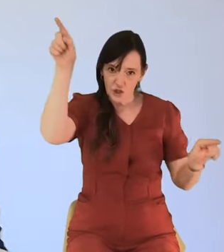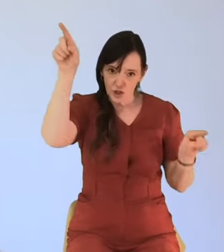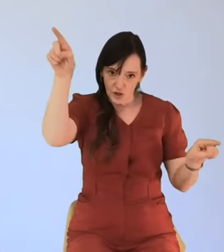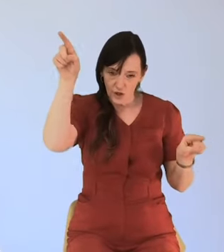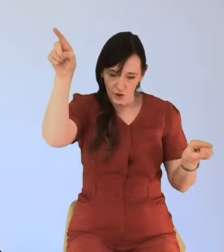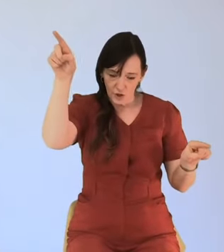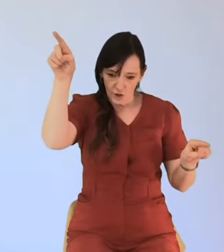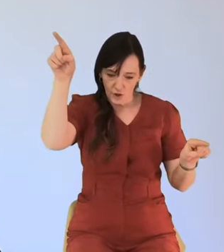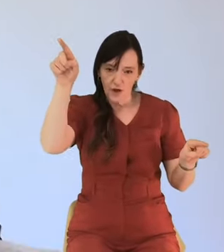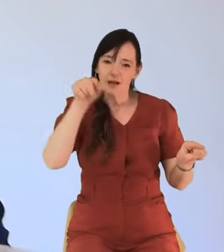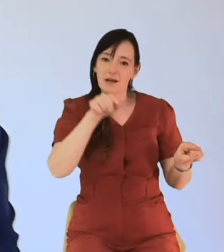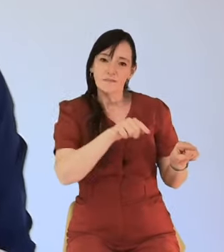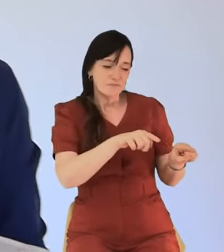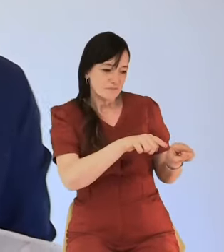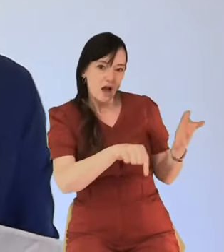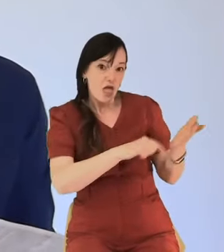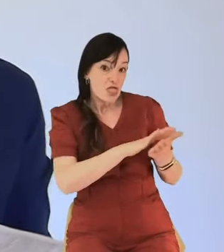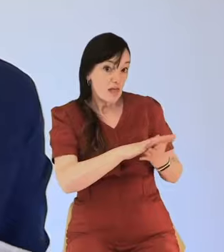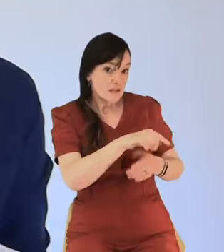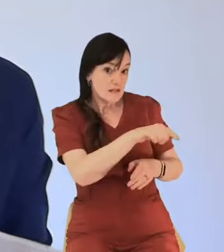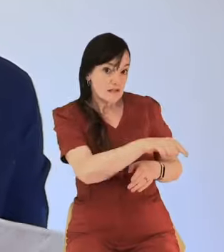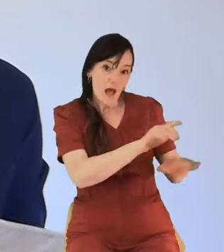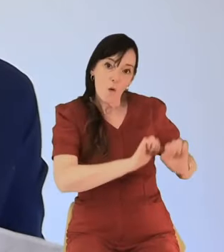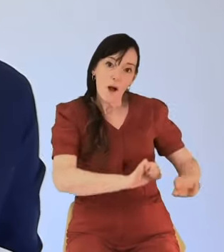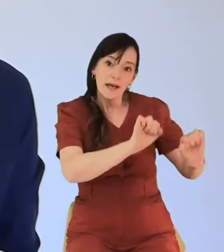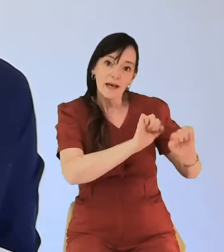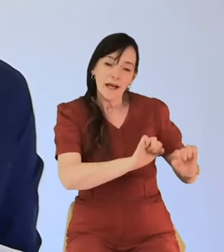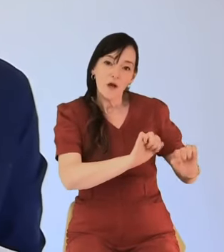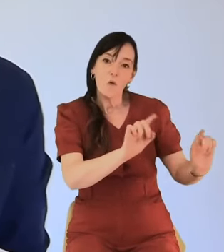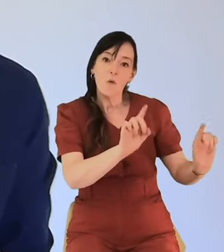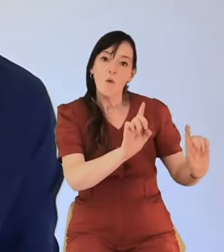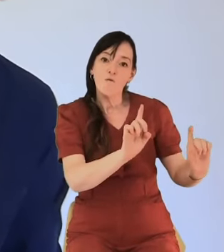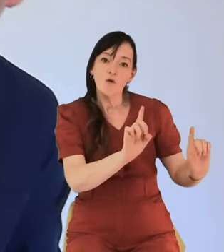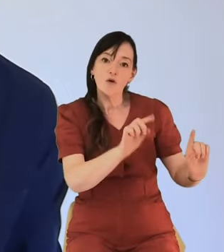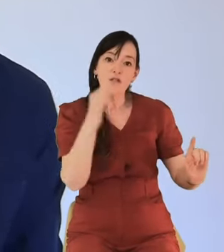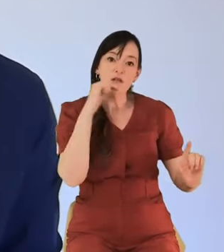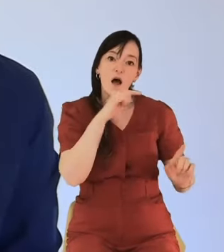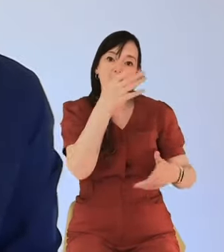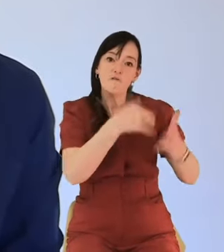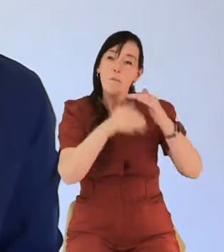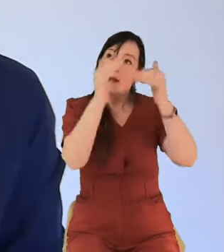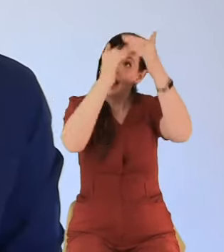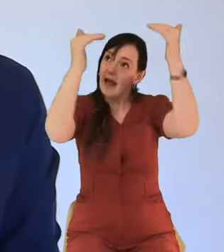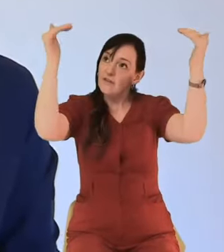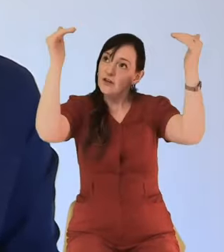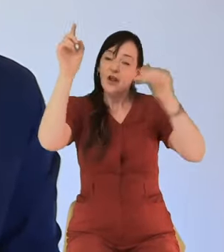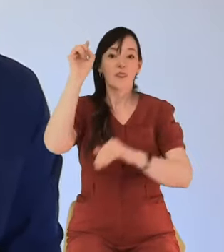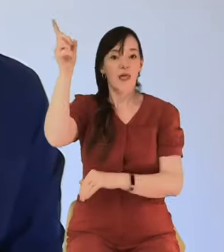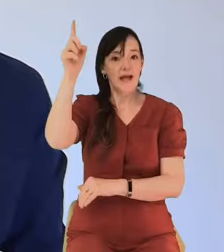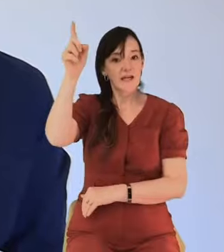Talks about how the Thessalonians are waiting for the Son from heaven, whom the Lord raised from the